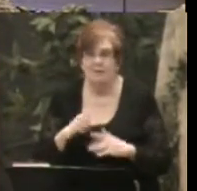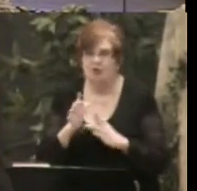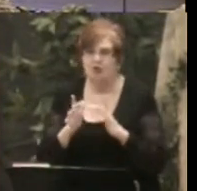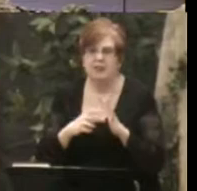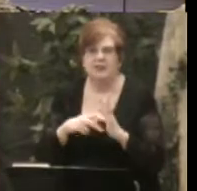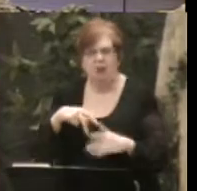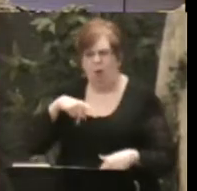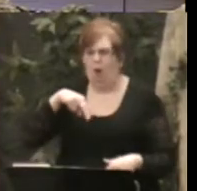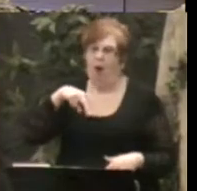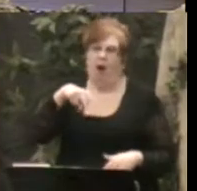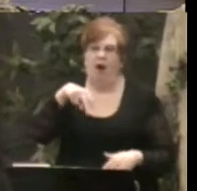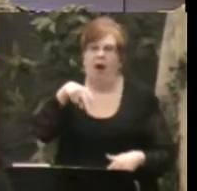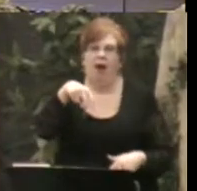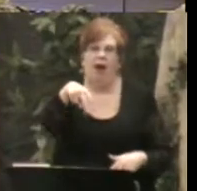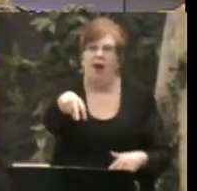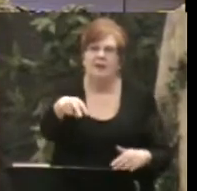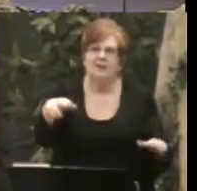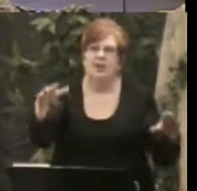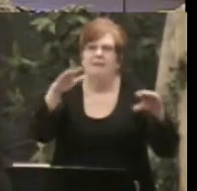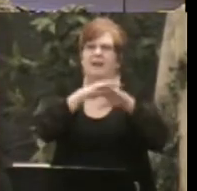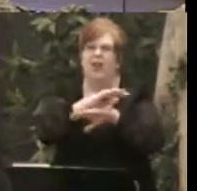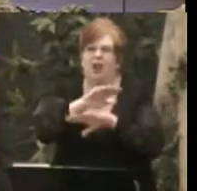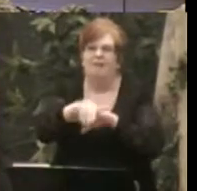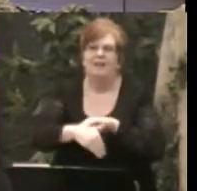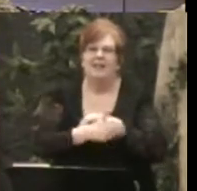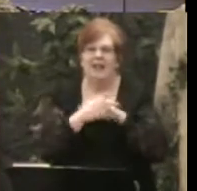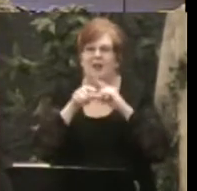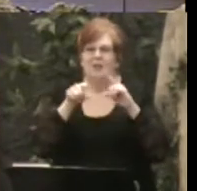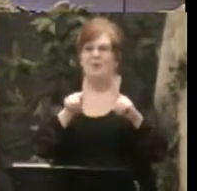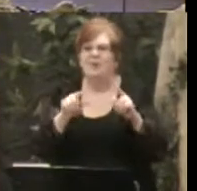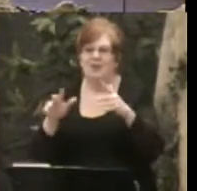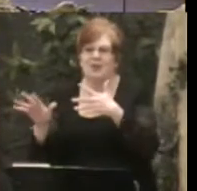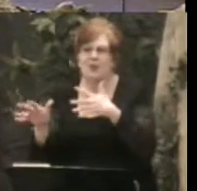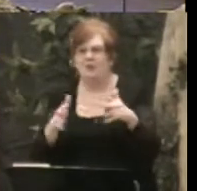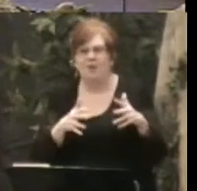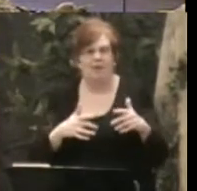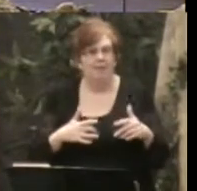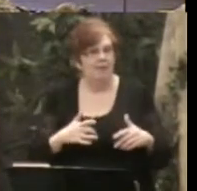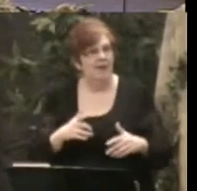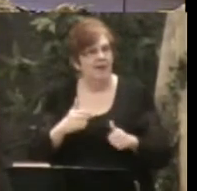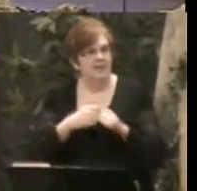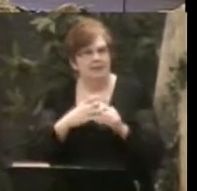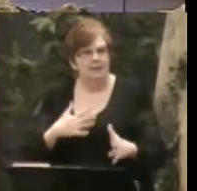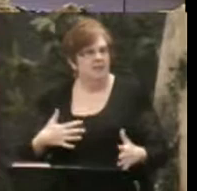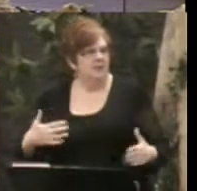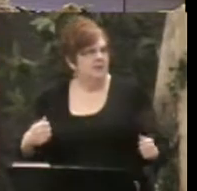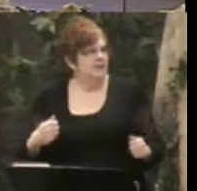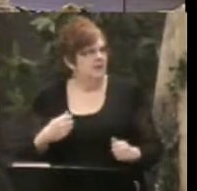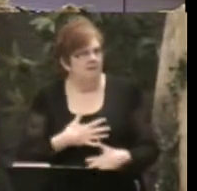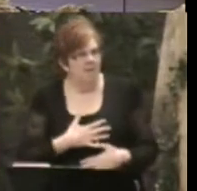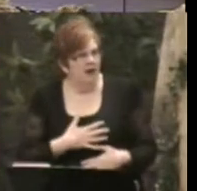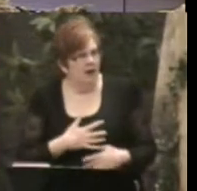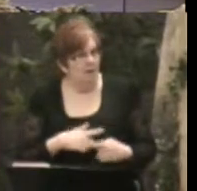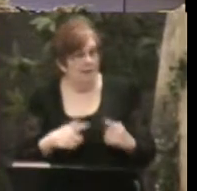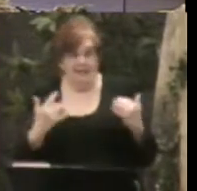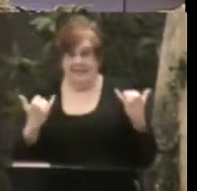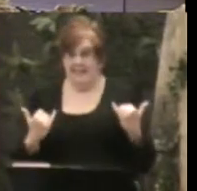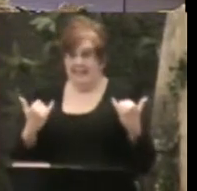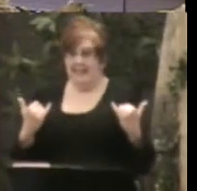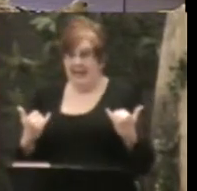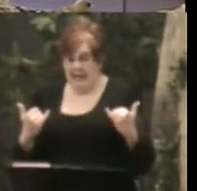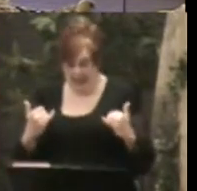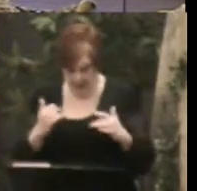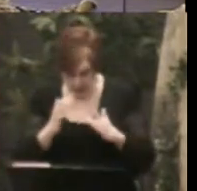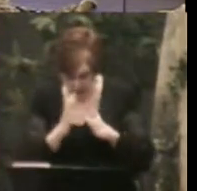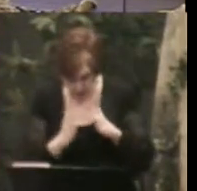walking on the water in the dark of the night through one of those storms, and they are terrified. But the incident we have today, Jesus